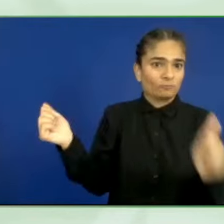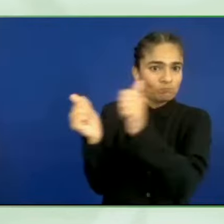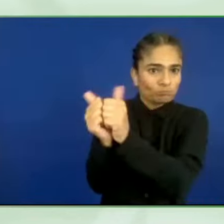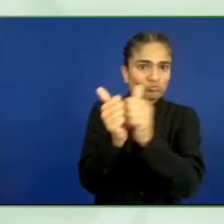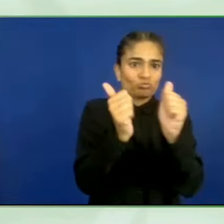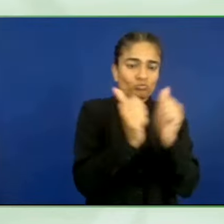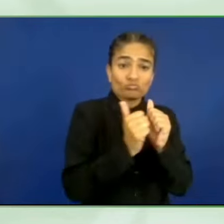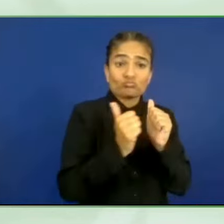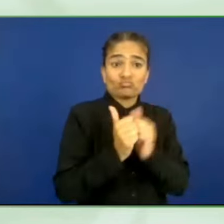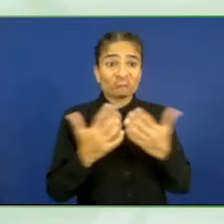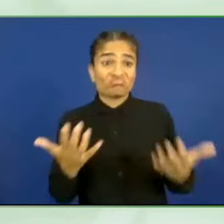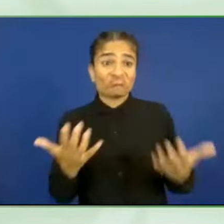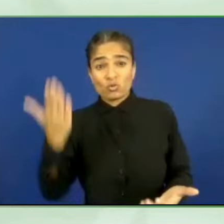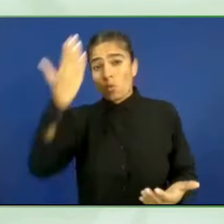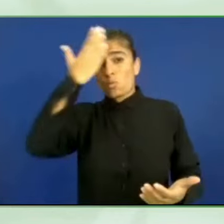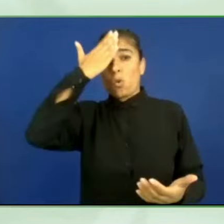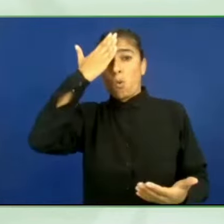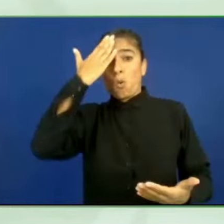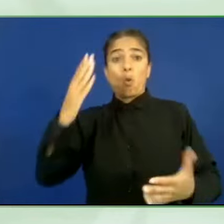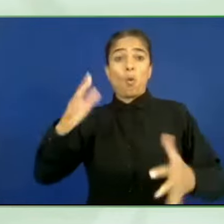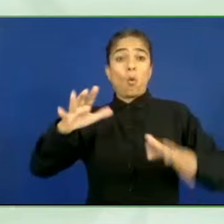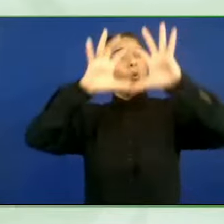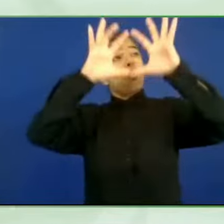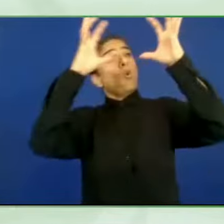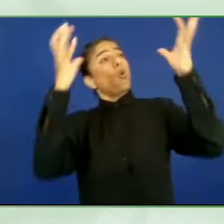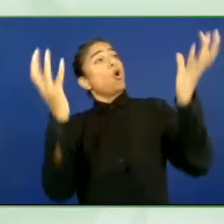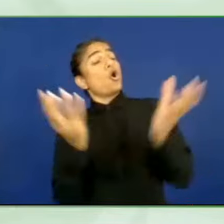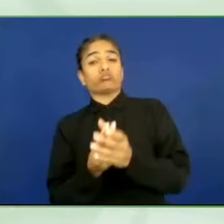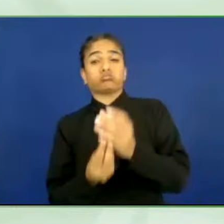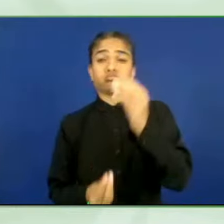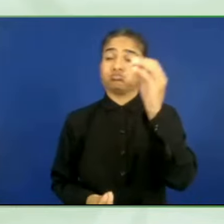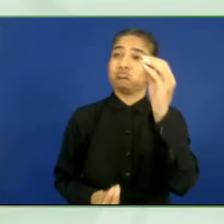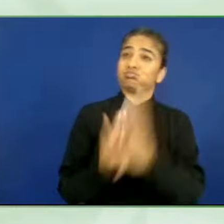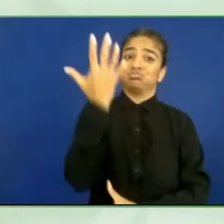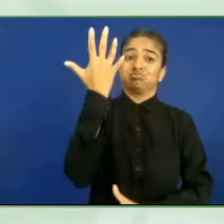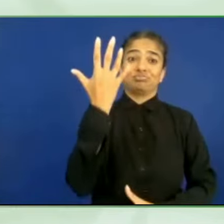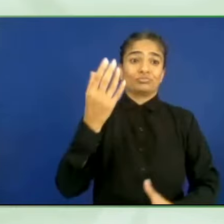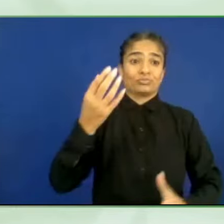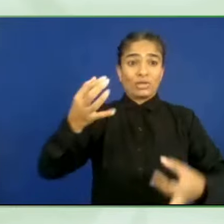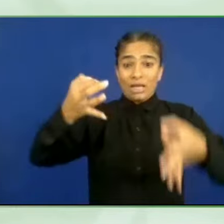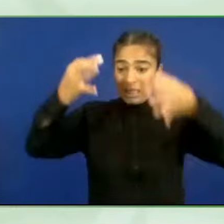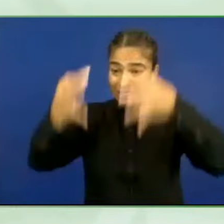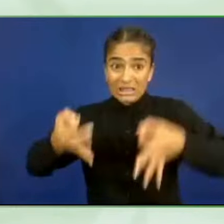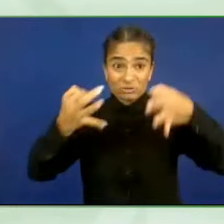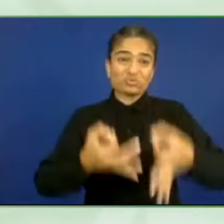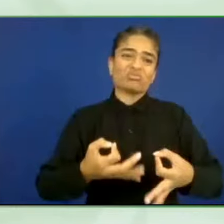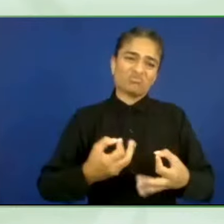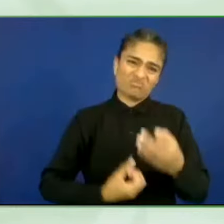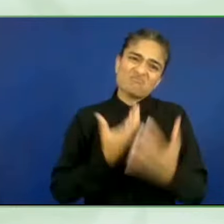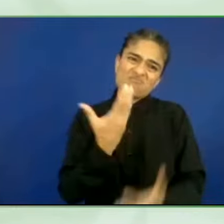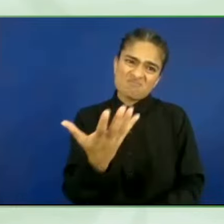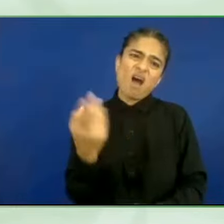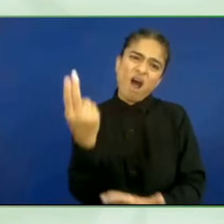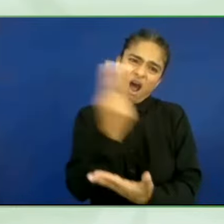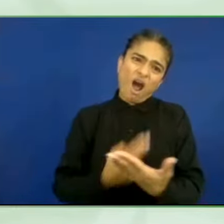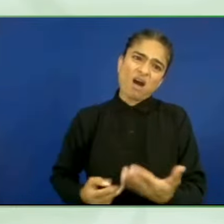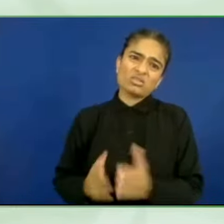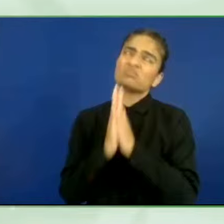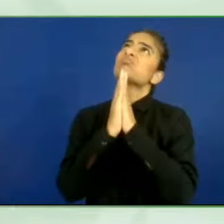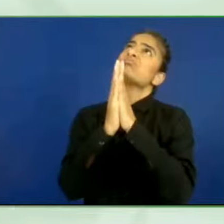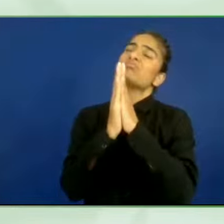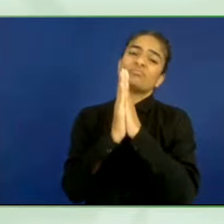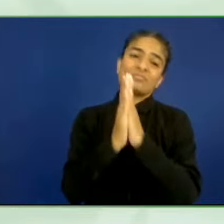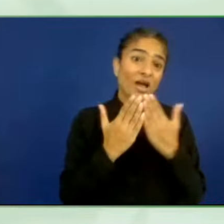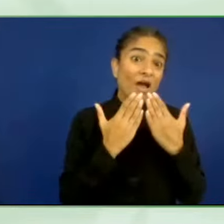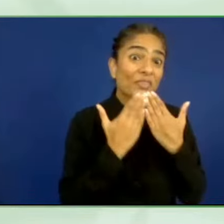everything, decision making, inclusion. Please God. Thank you. Just again to thank Amy for sharing